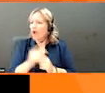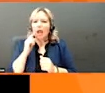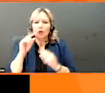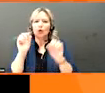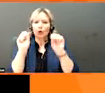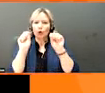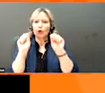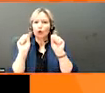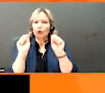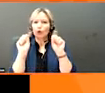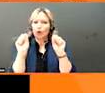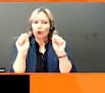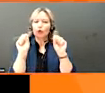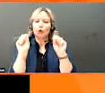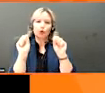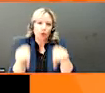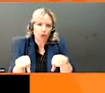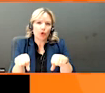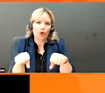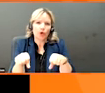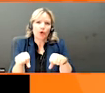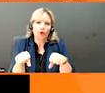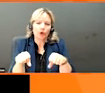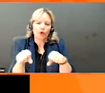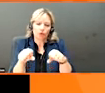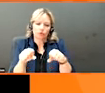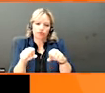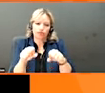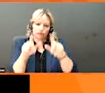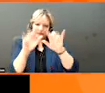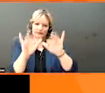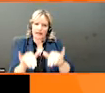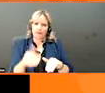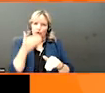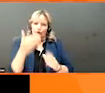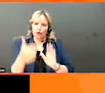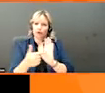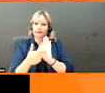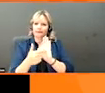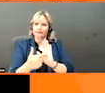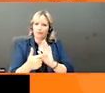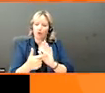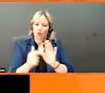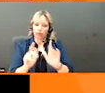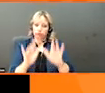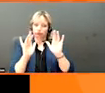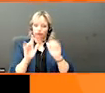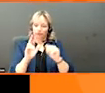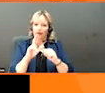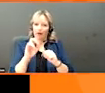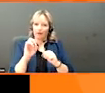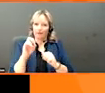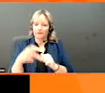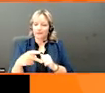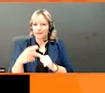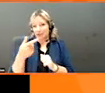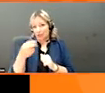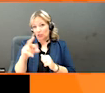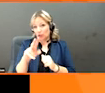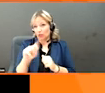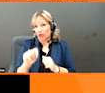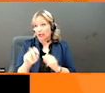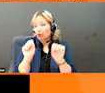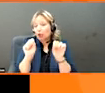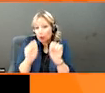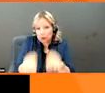something together. I mean, typically with a good response to a request for